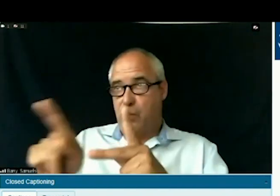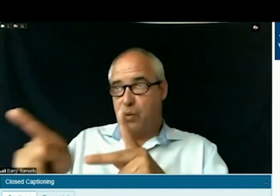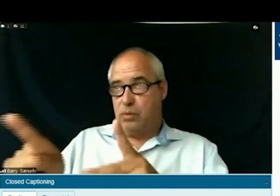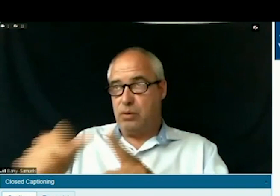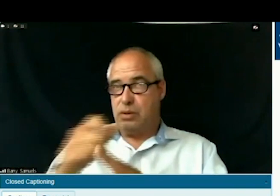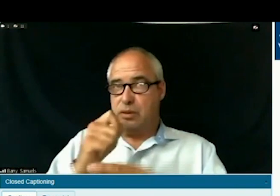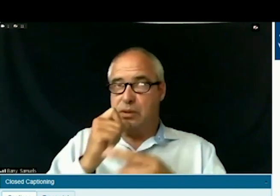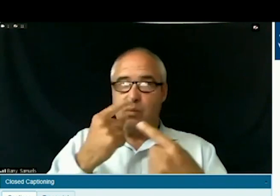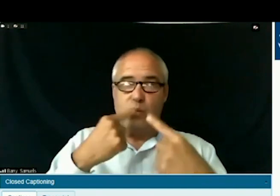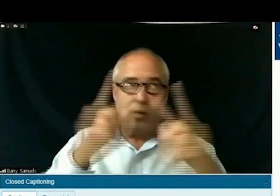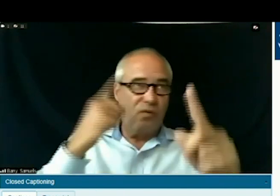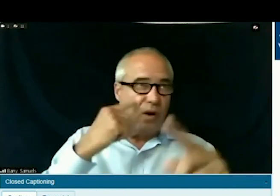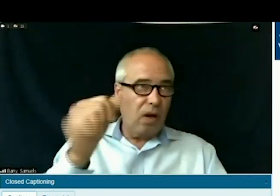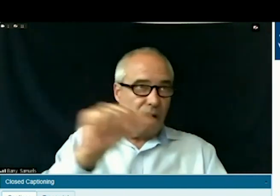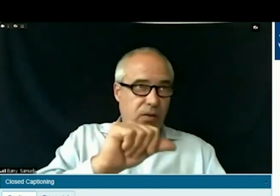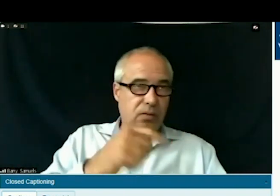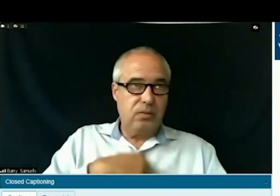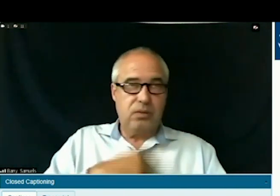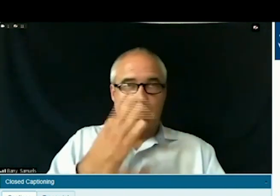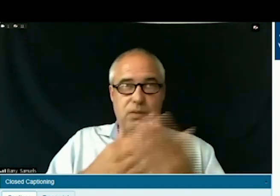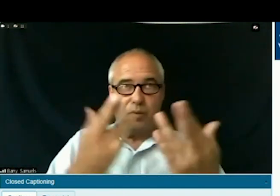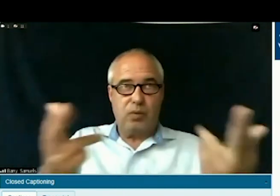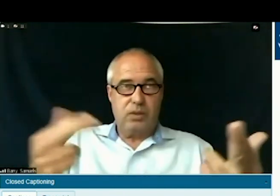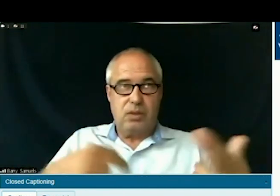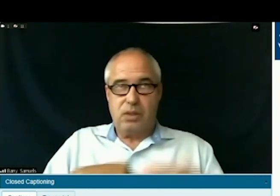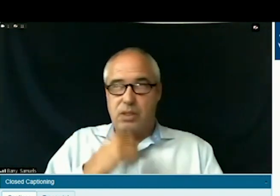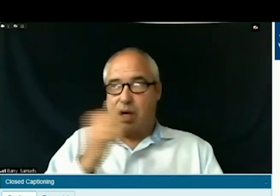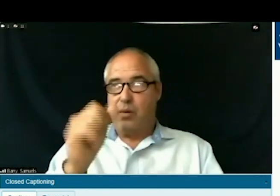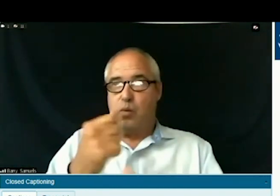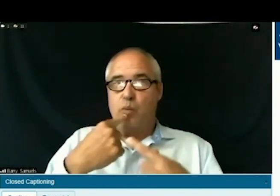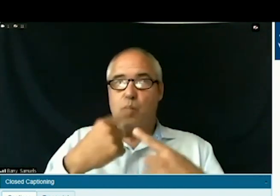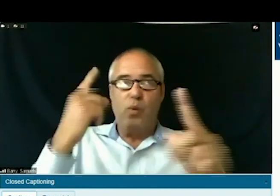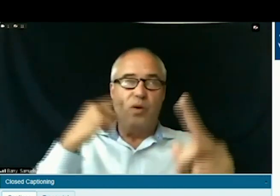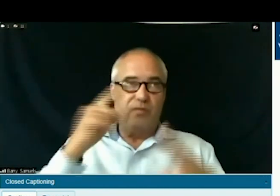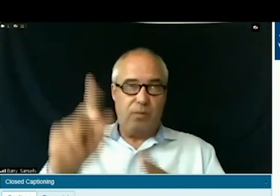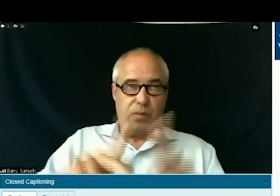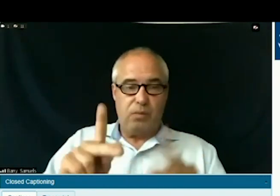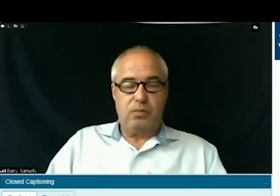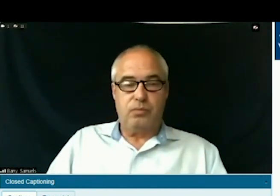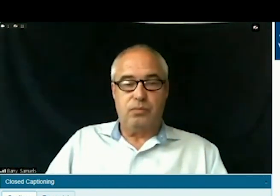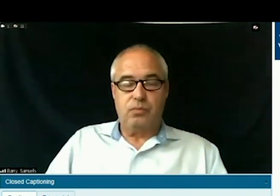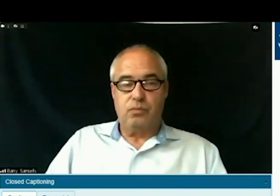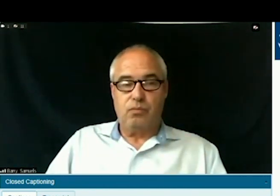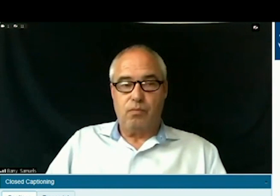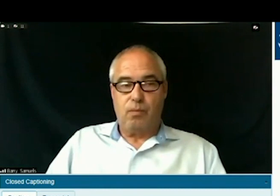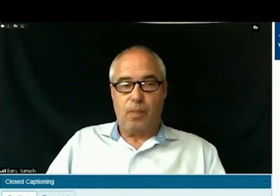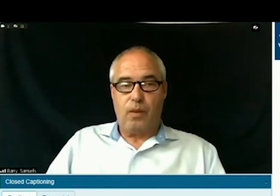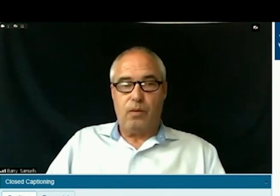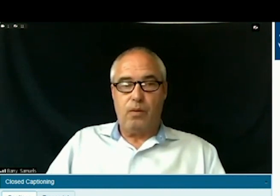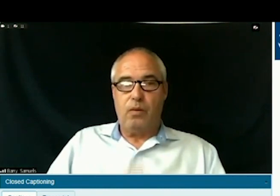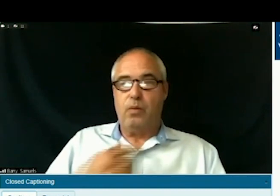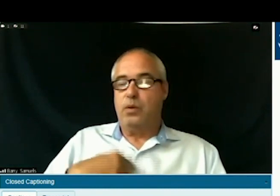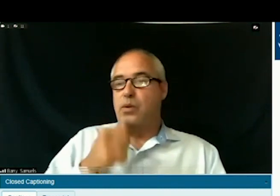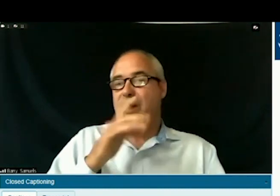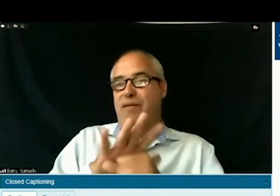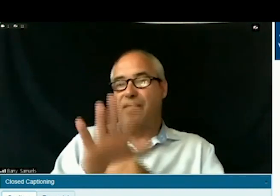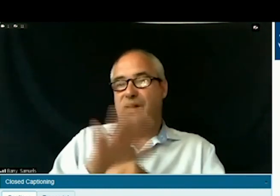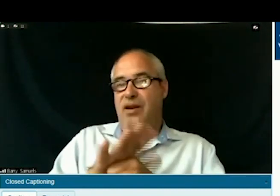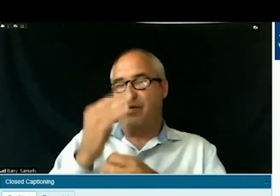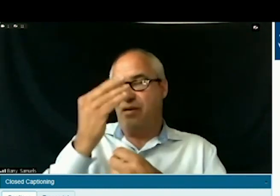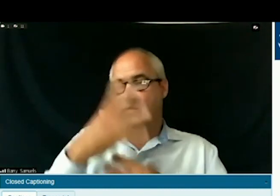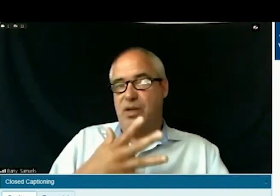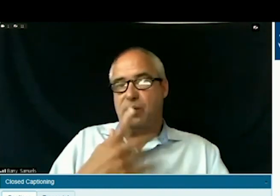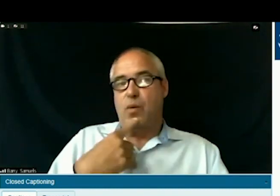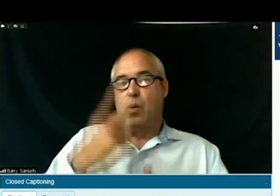say that perhaps some of the resources do not work for other people, and that we just simply don't have enough data to say what